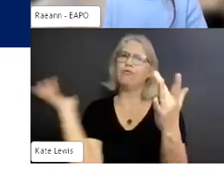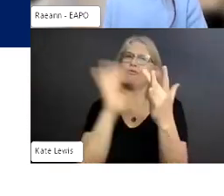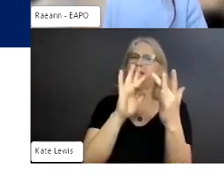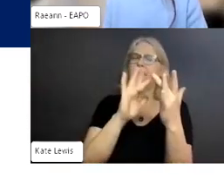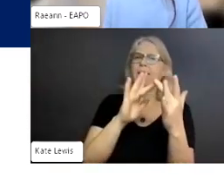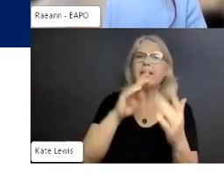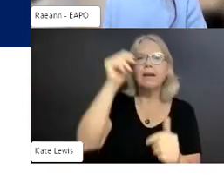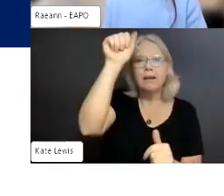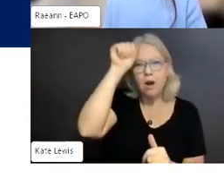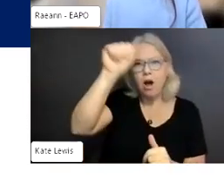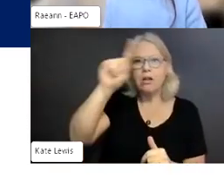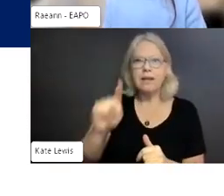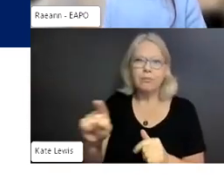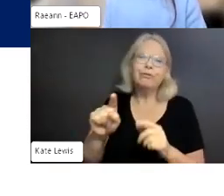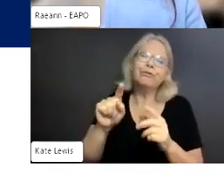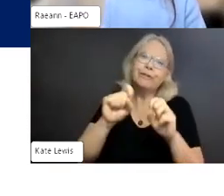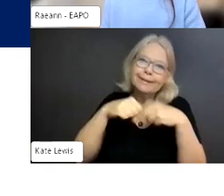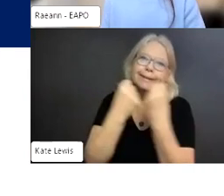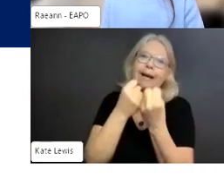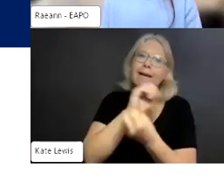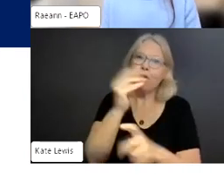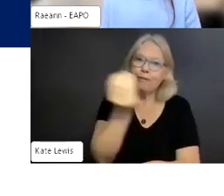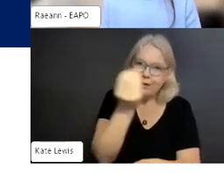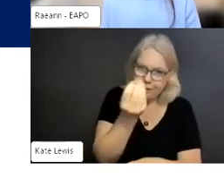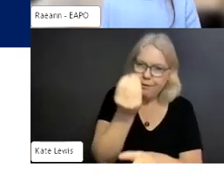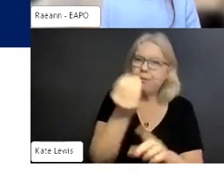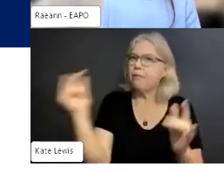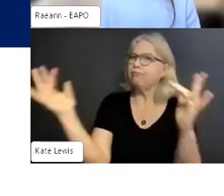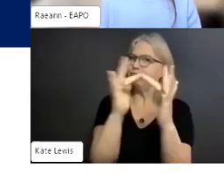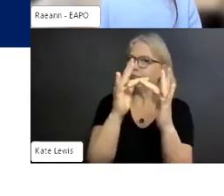Ontario or their home and community care through the